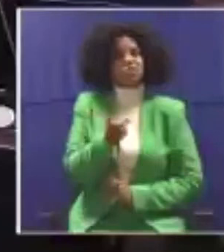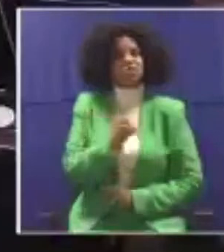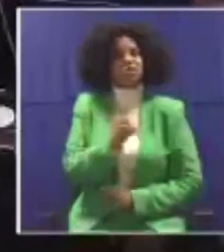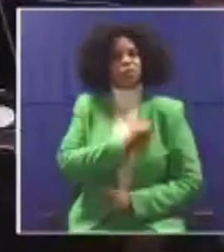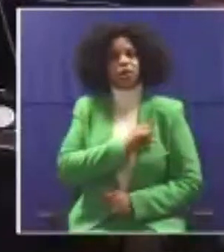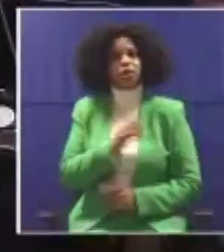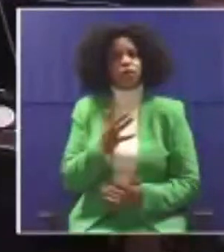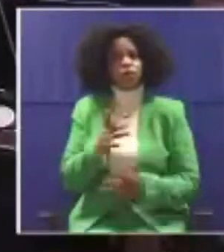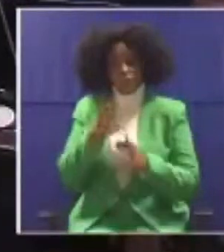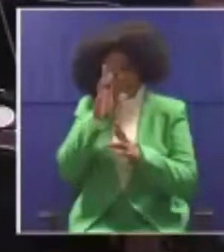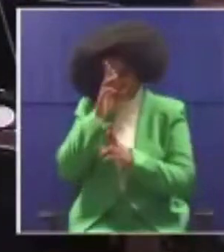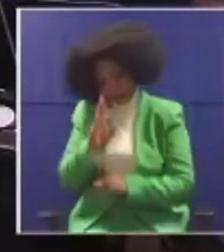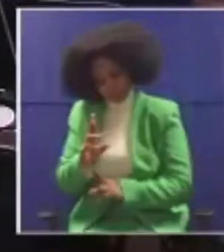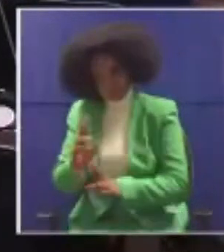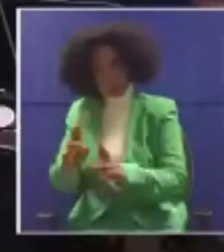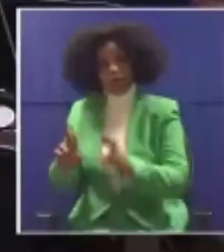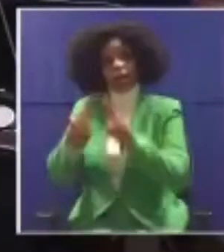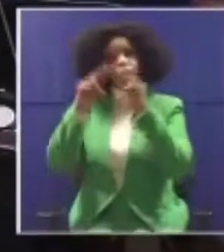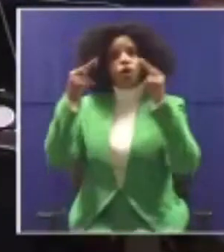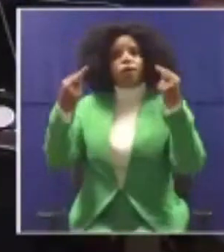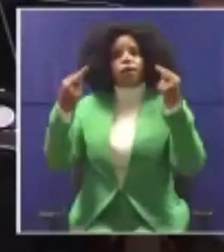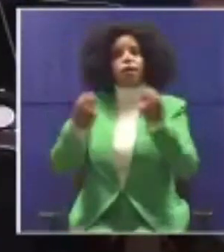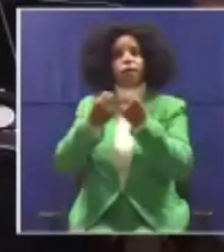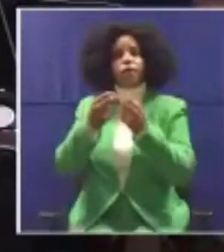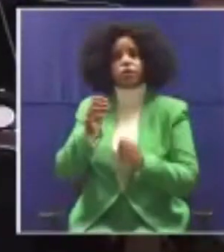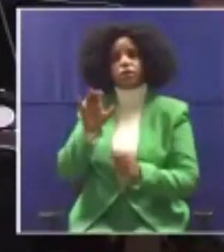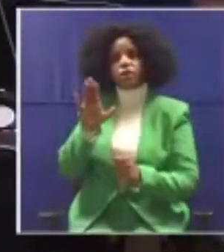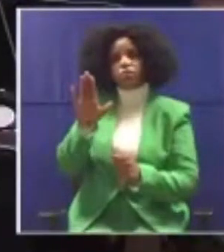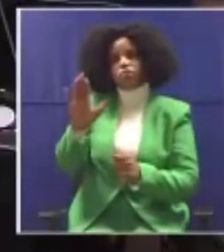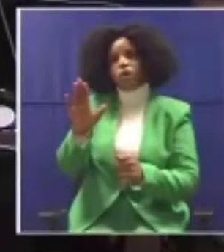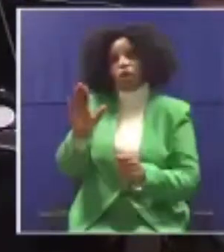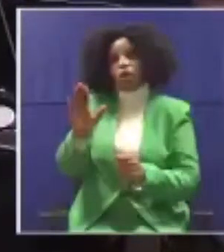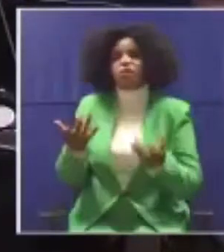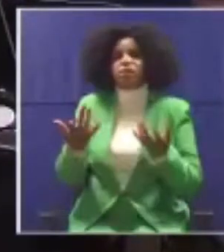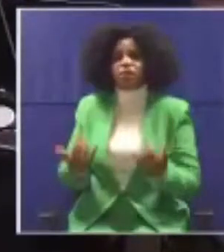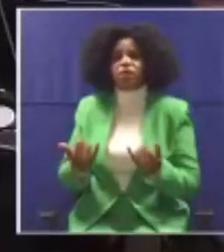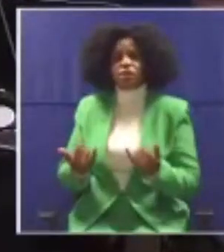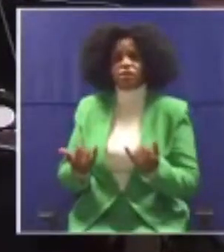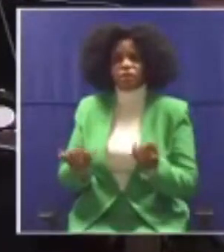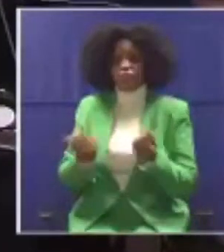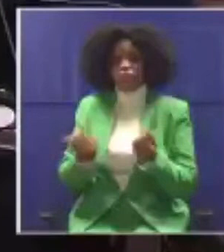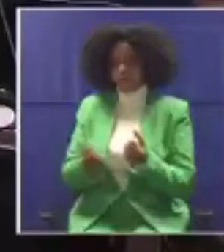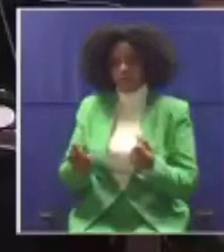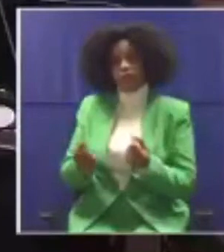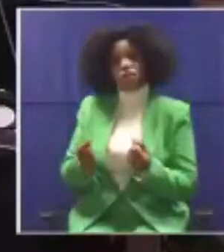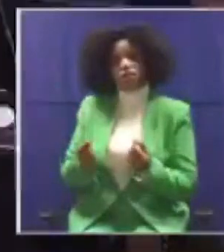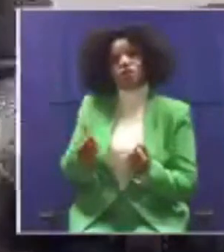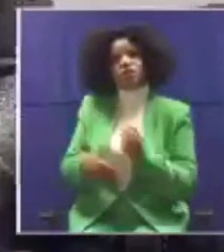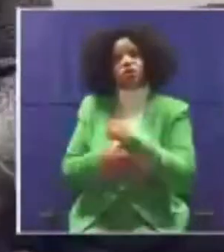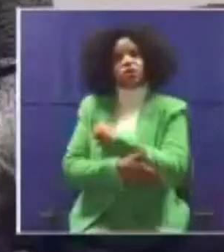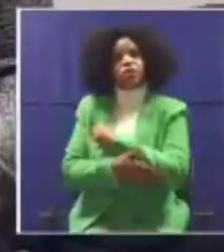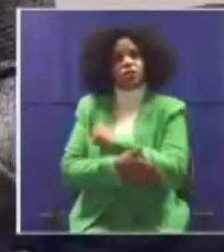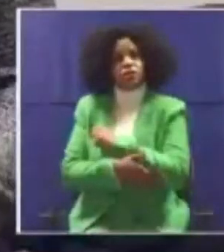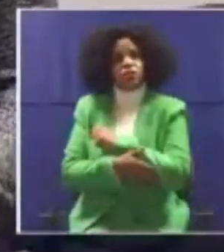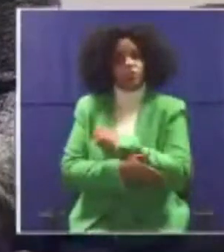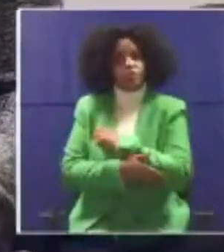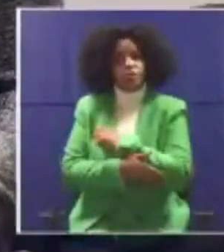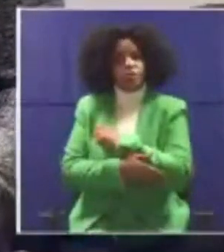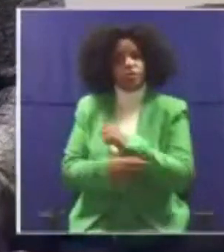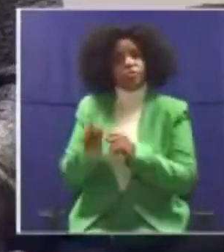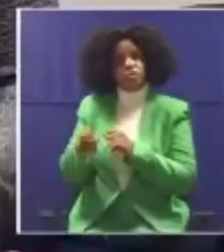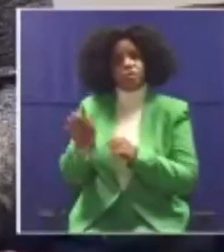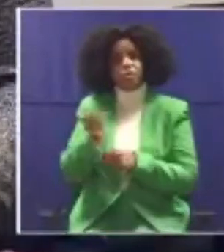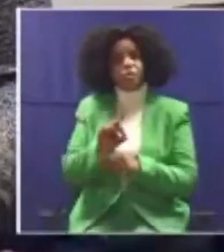sovereignty of other countries and the importance of working through diplomatic